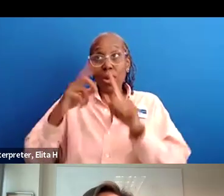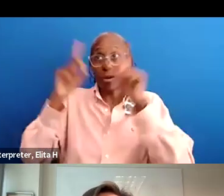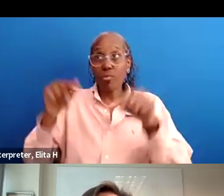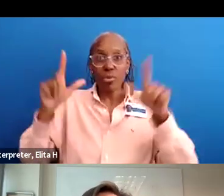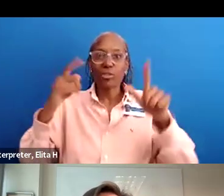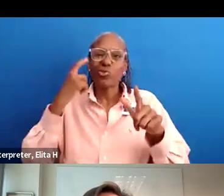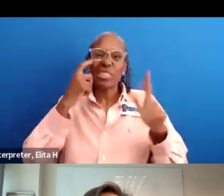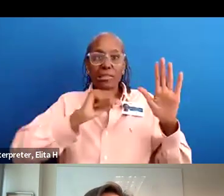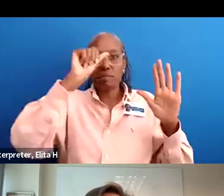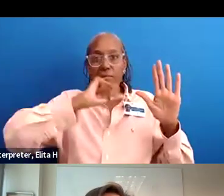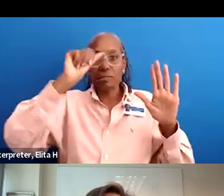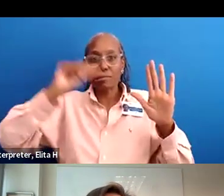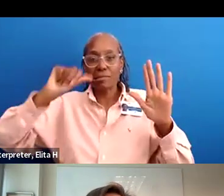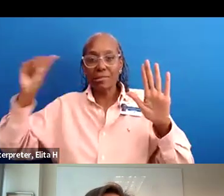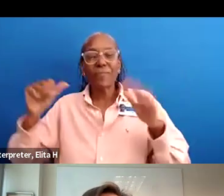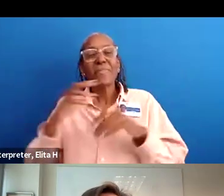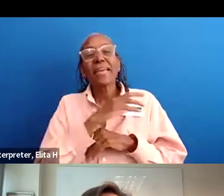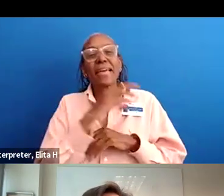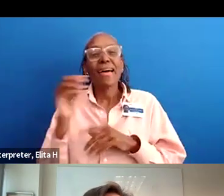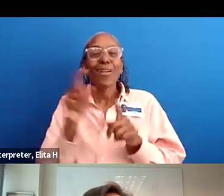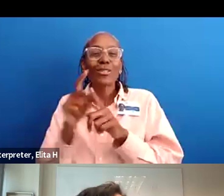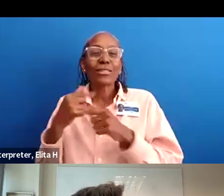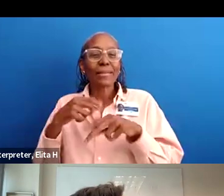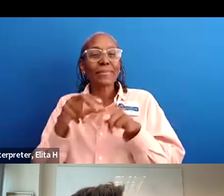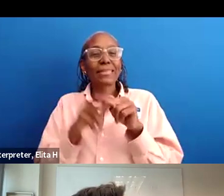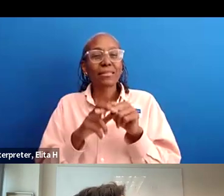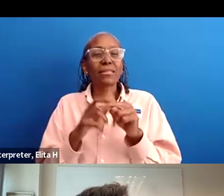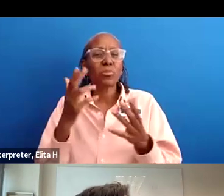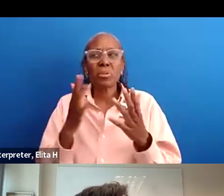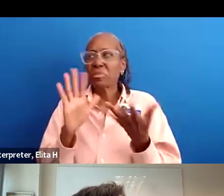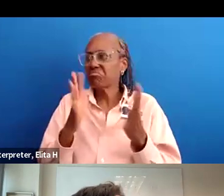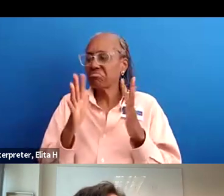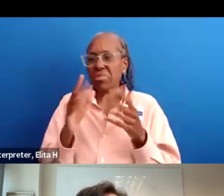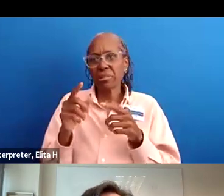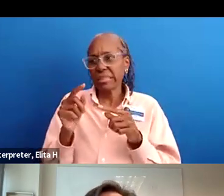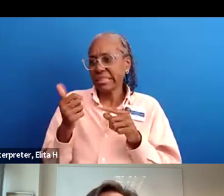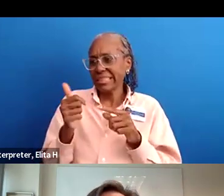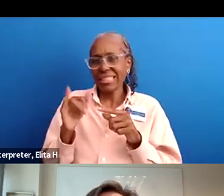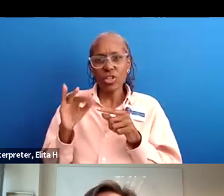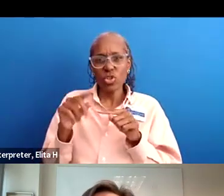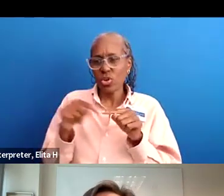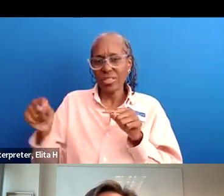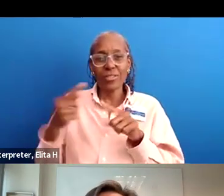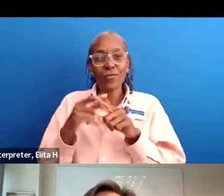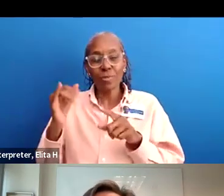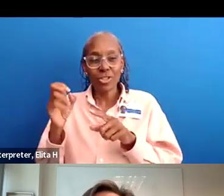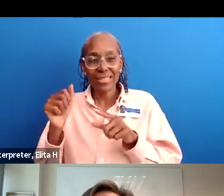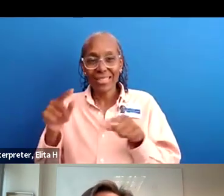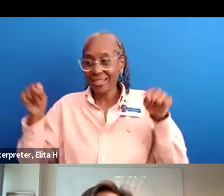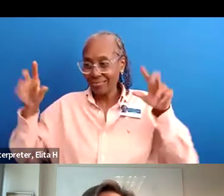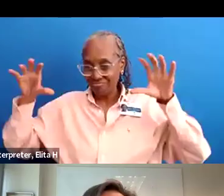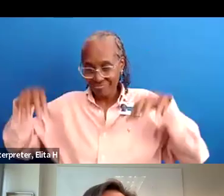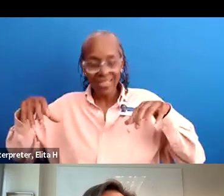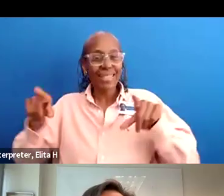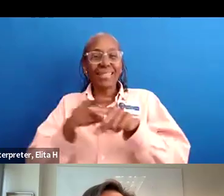been erased. I'm also sitting probably about 10 yards at most from Jessica, who's in a phone booth, but we're